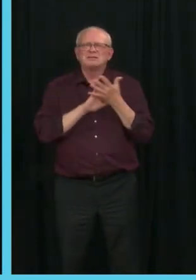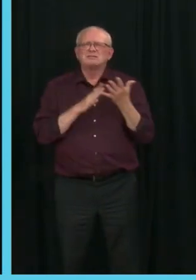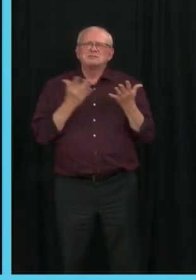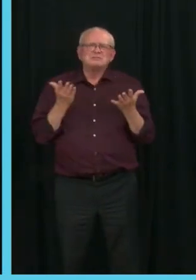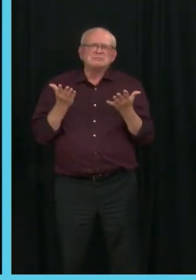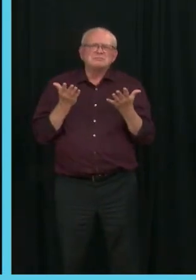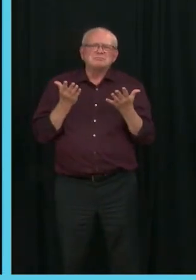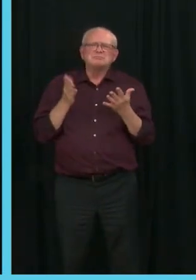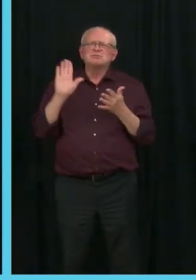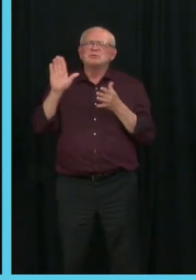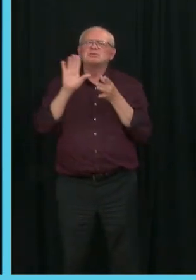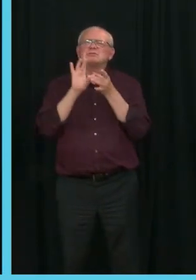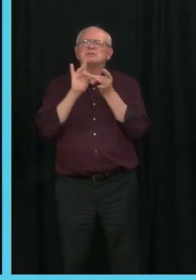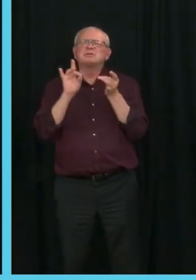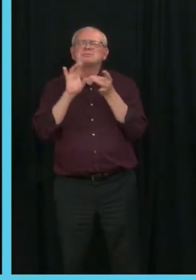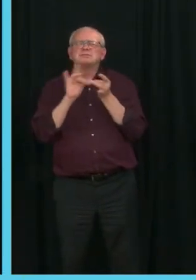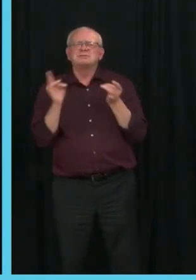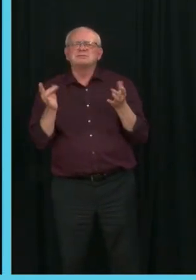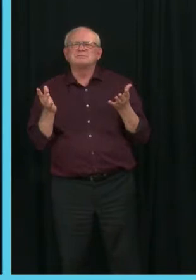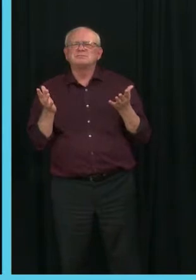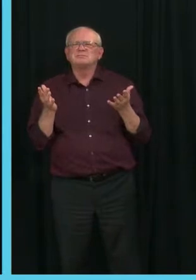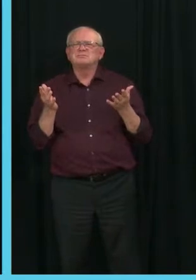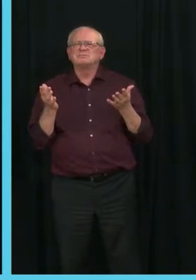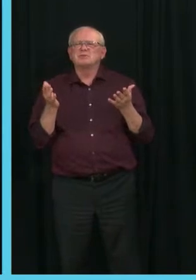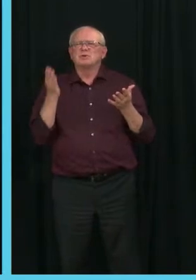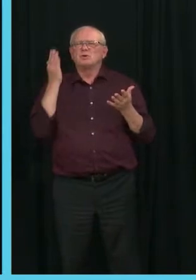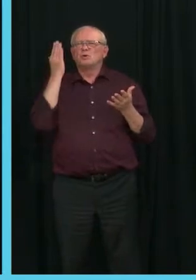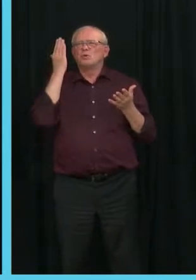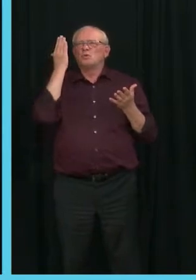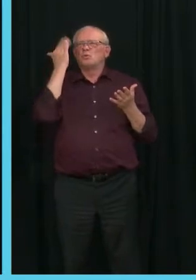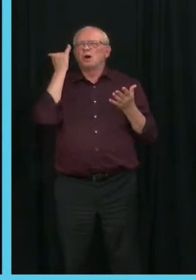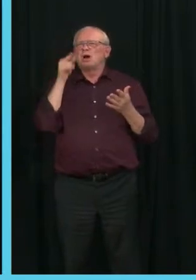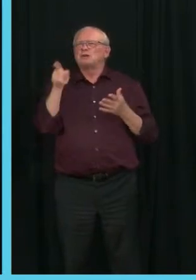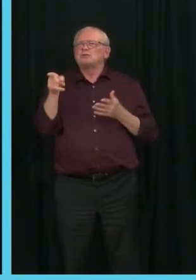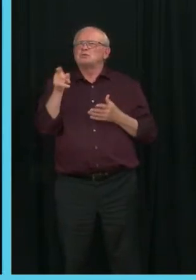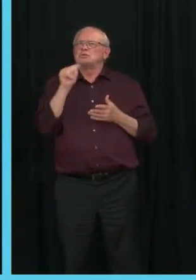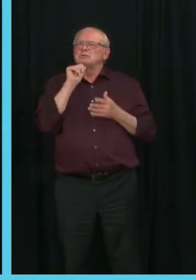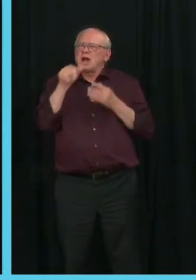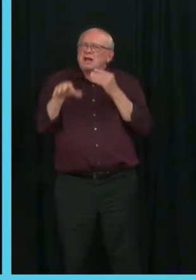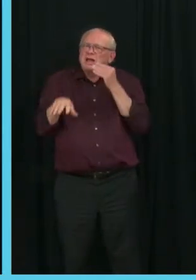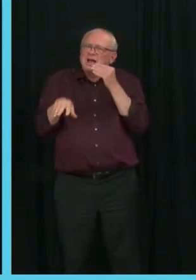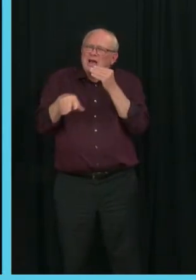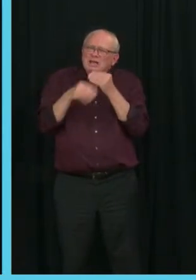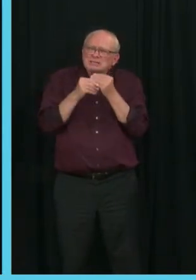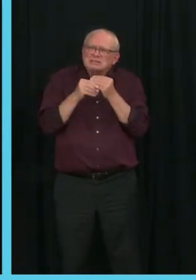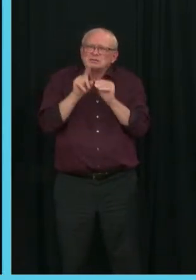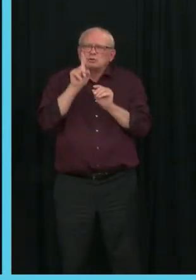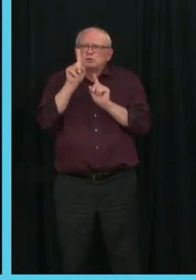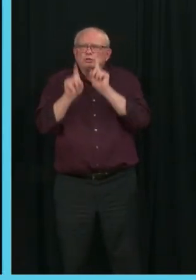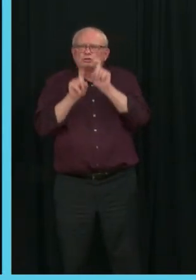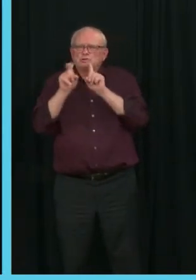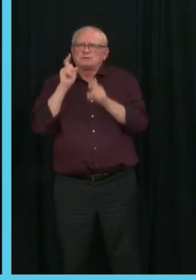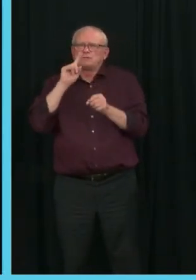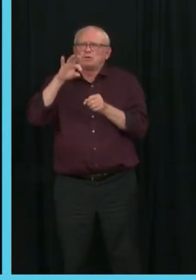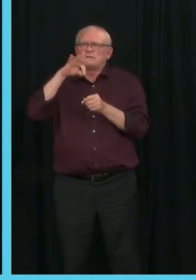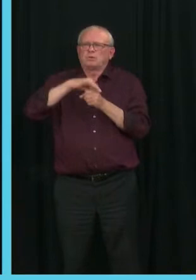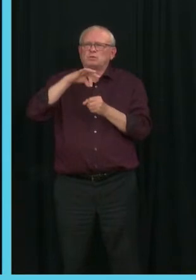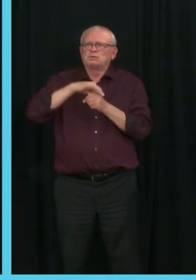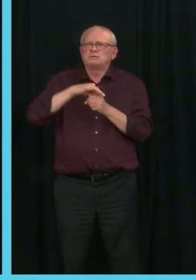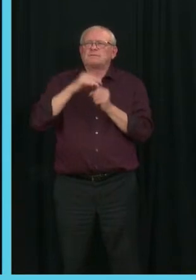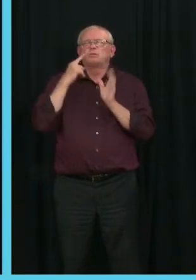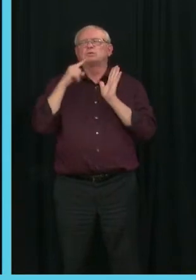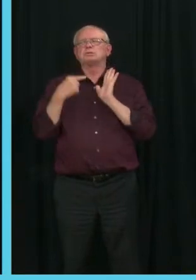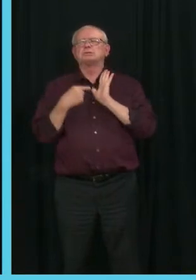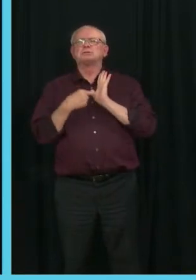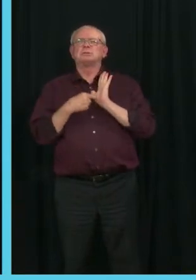aren't interested or haven't been thus far interested in expanding the referendum, perhaps asking some questions about ways that Alberta could unilaterally assert